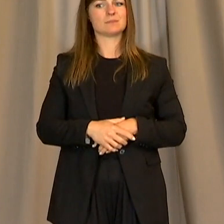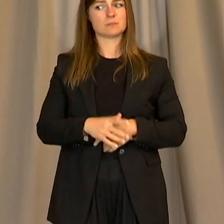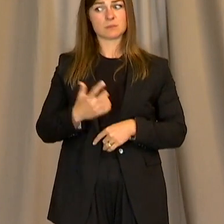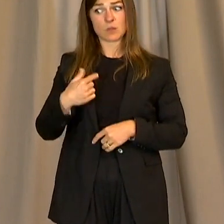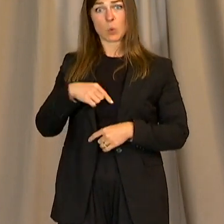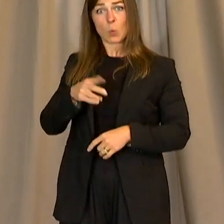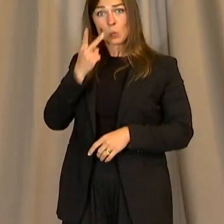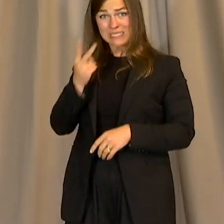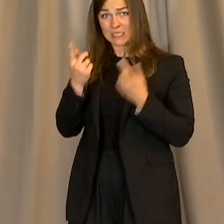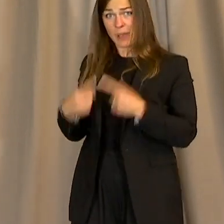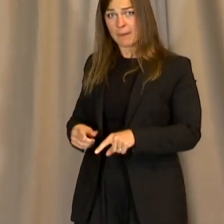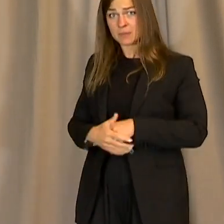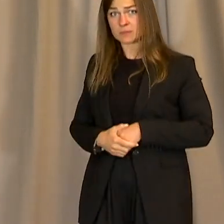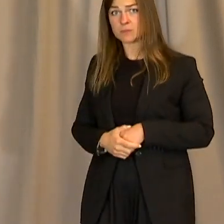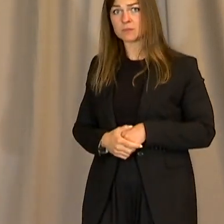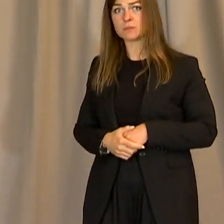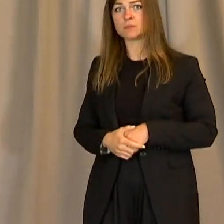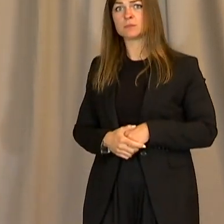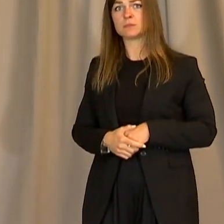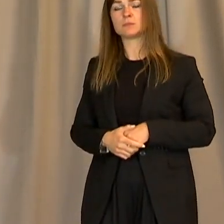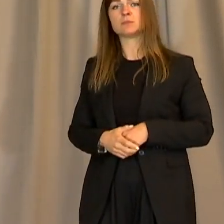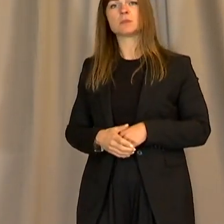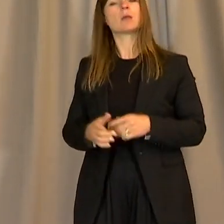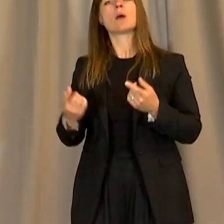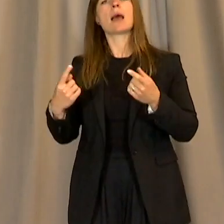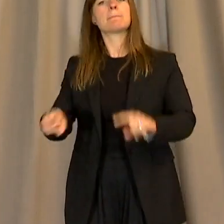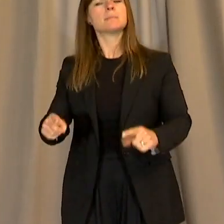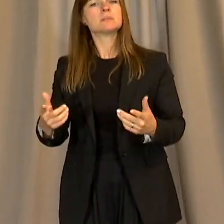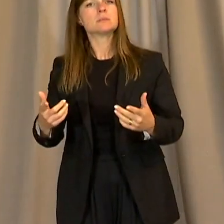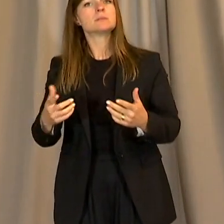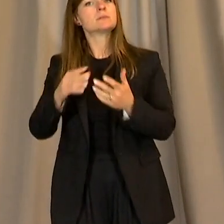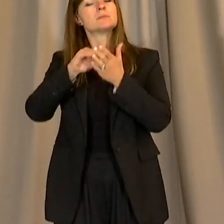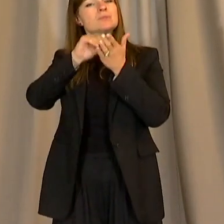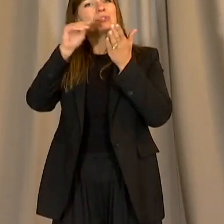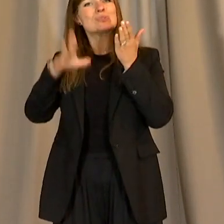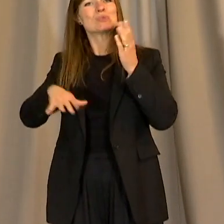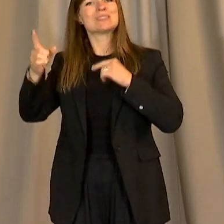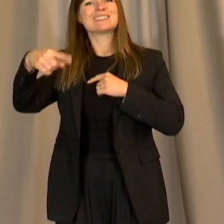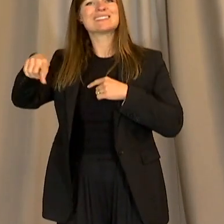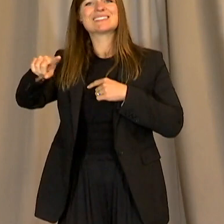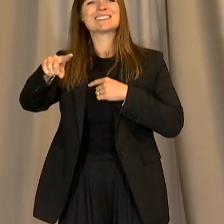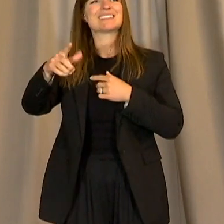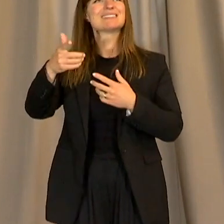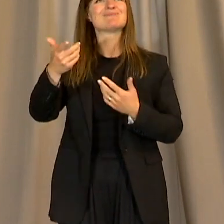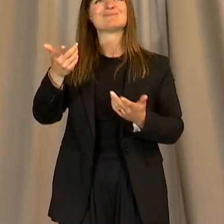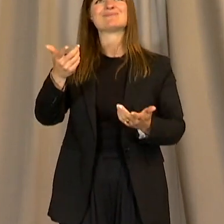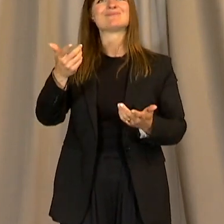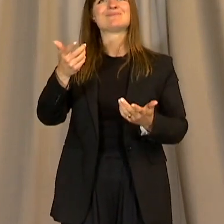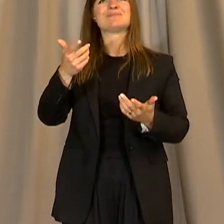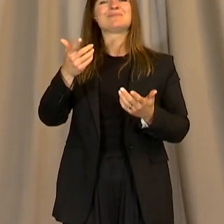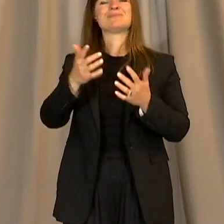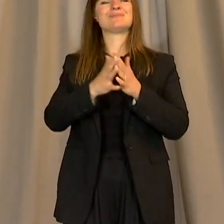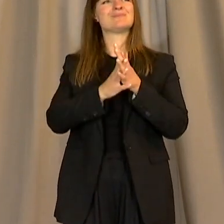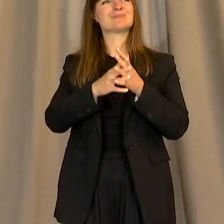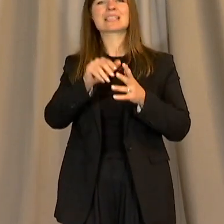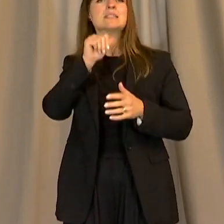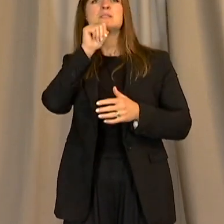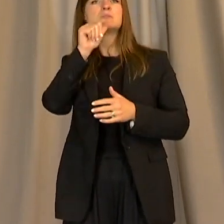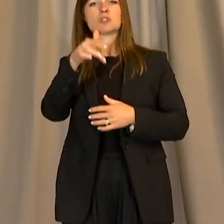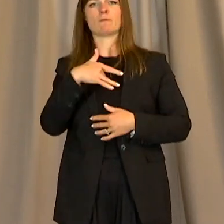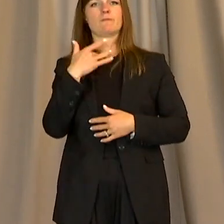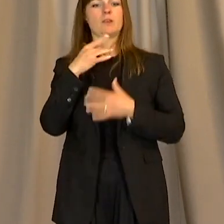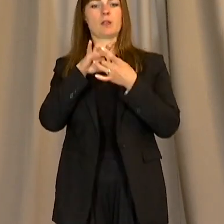happens. What happens is the students they lack the sense of